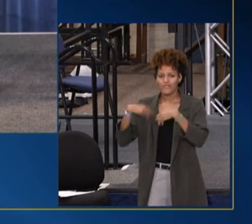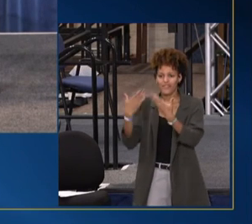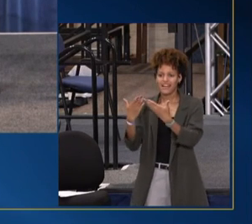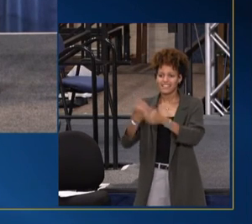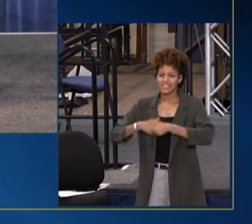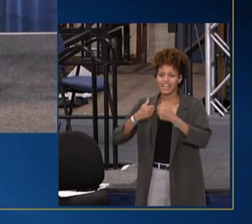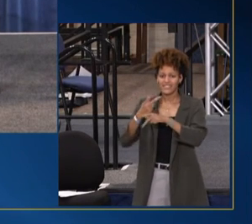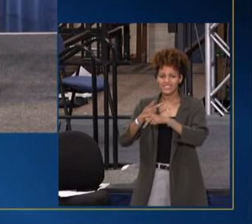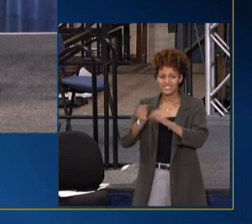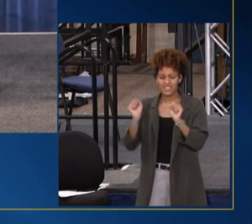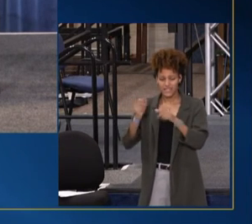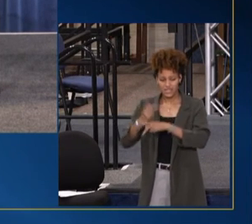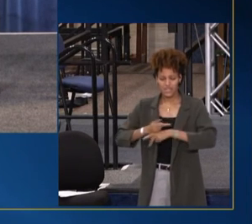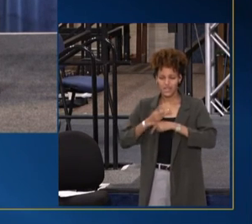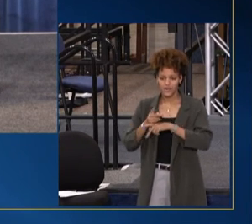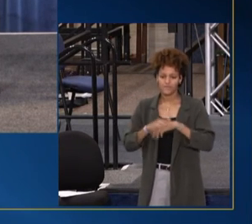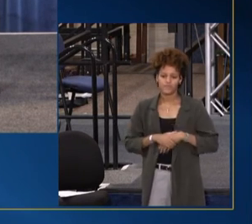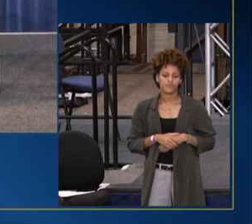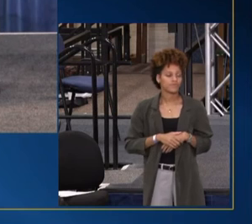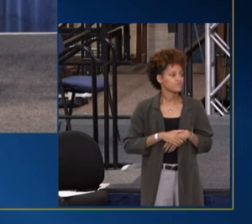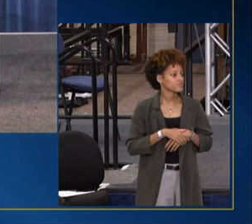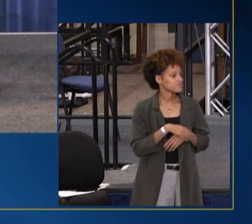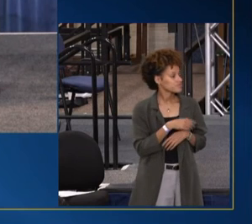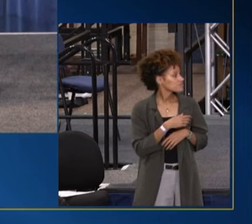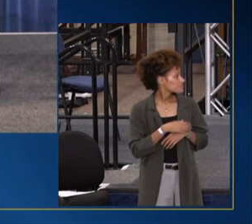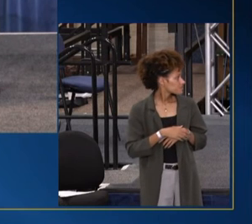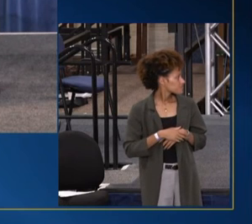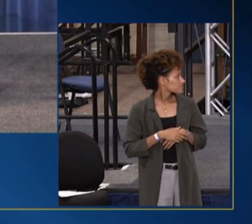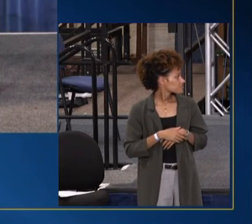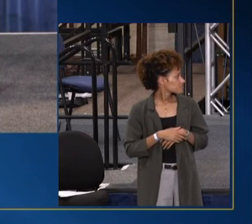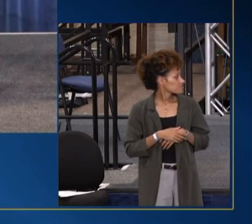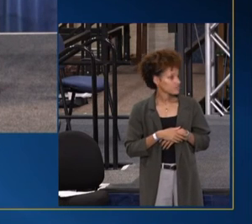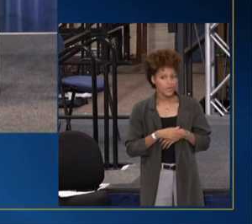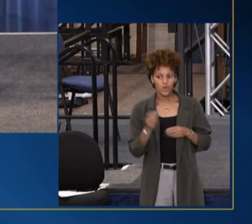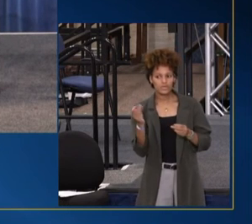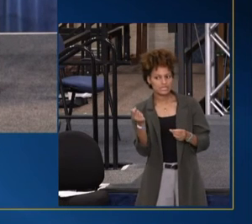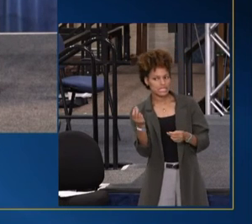So, Harold, you talked a bit about